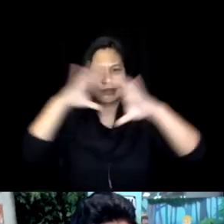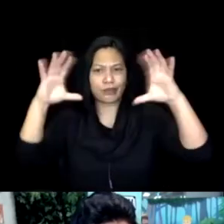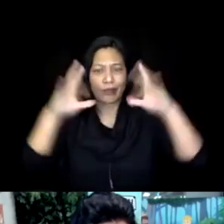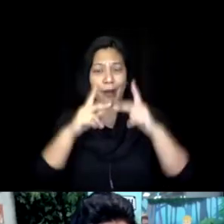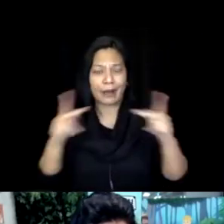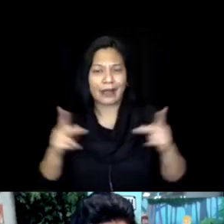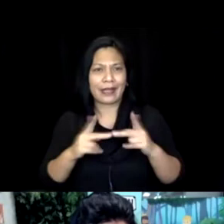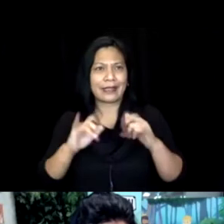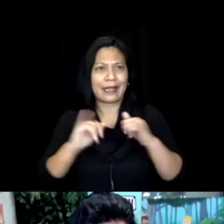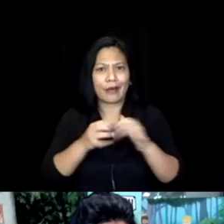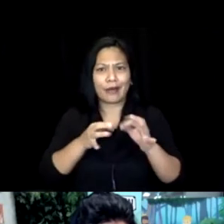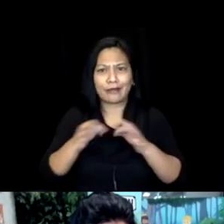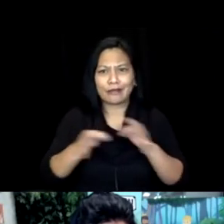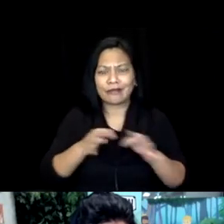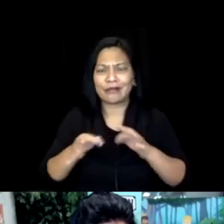responsibility. Right.